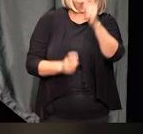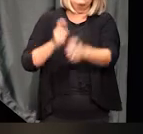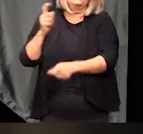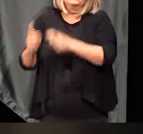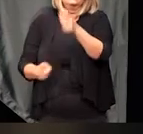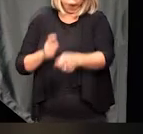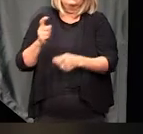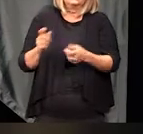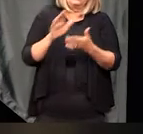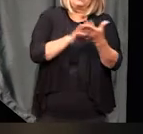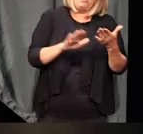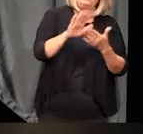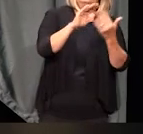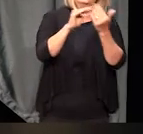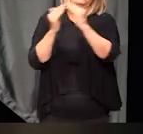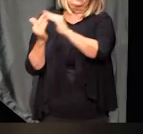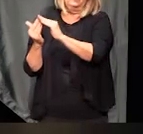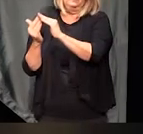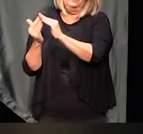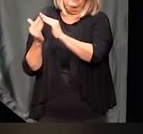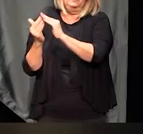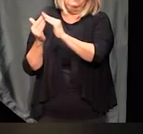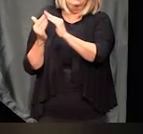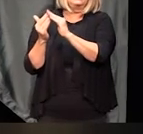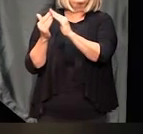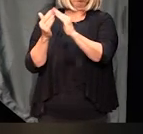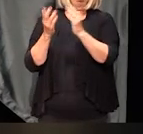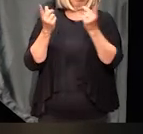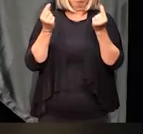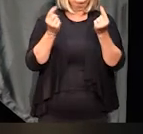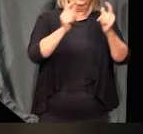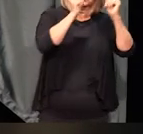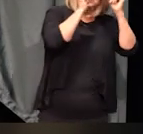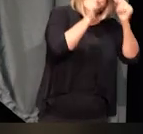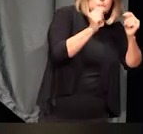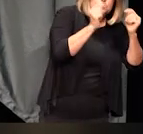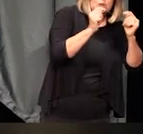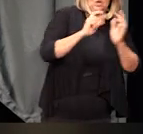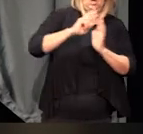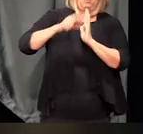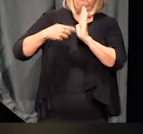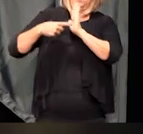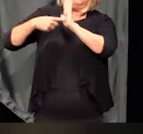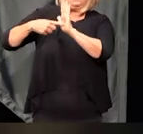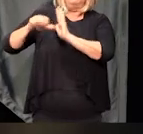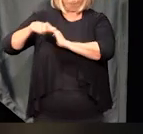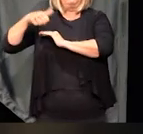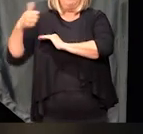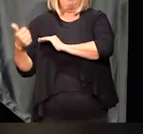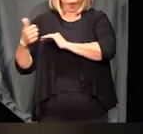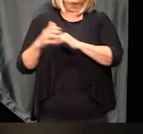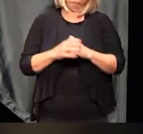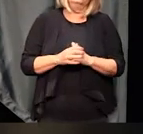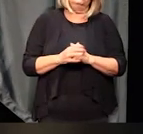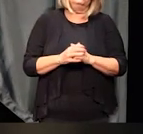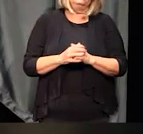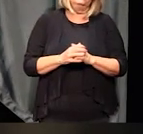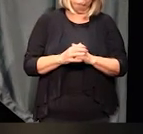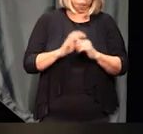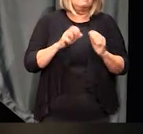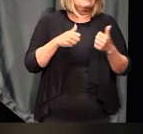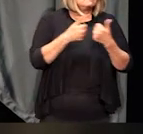contributed to the college community in her service as a tutor and a role model for others.